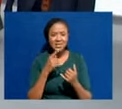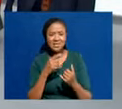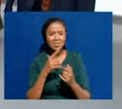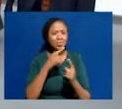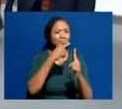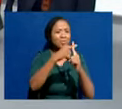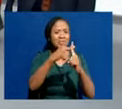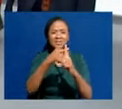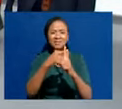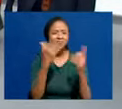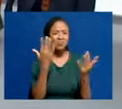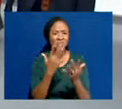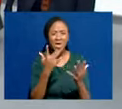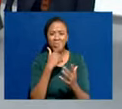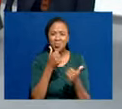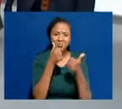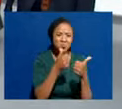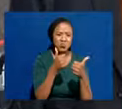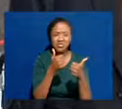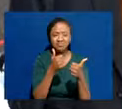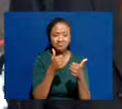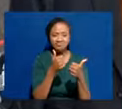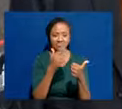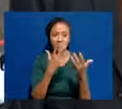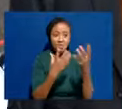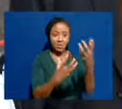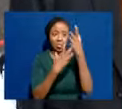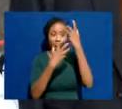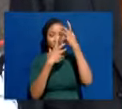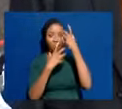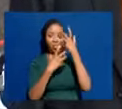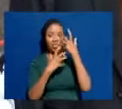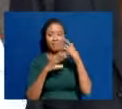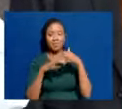of the time, either we're getting abused openly.